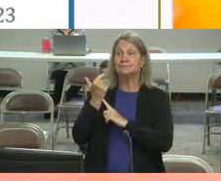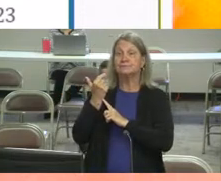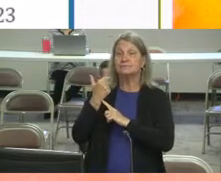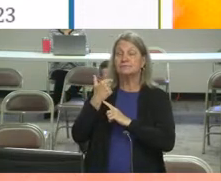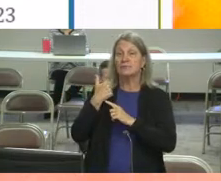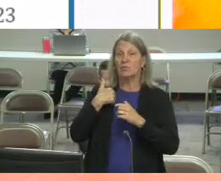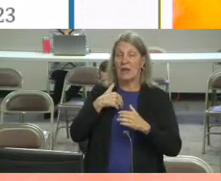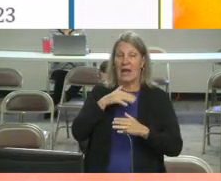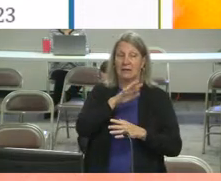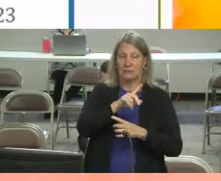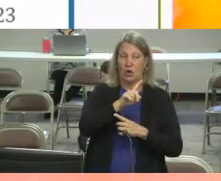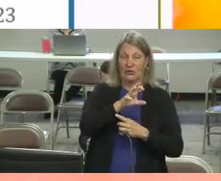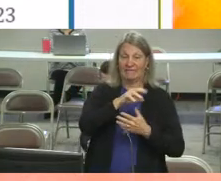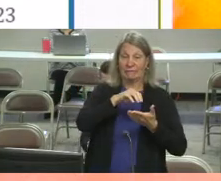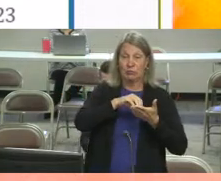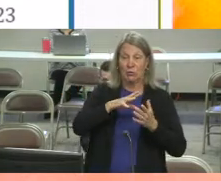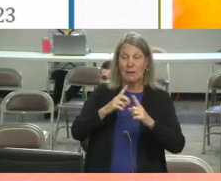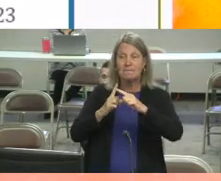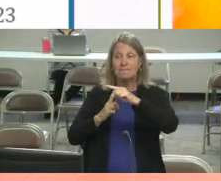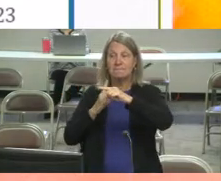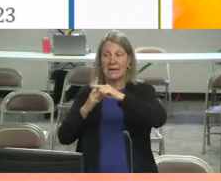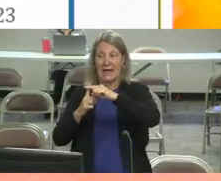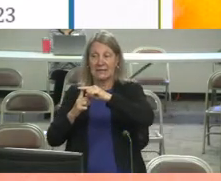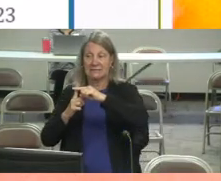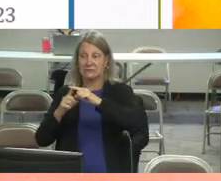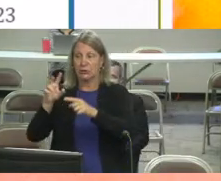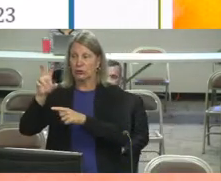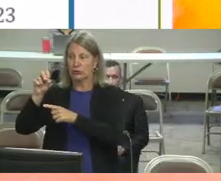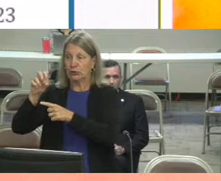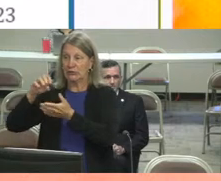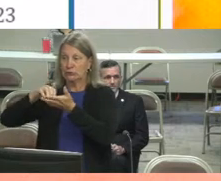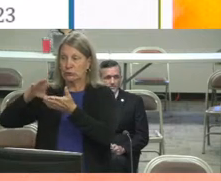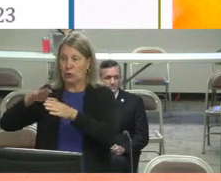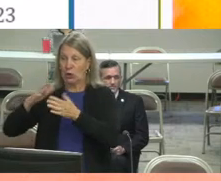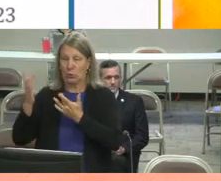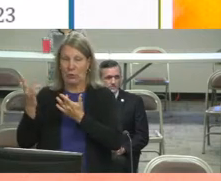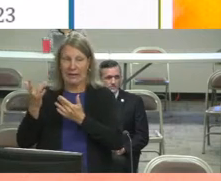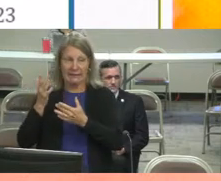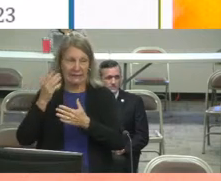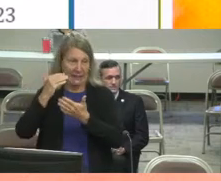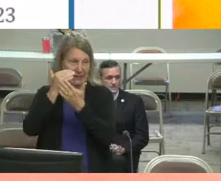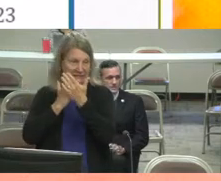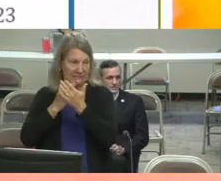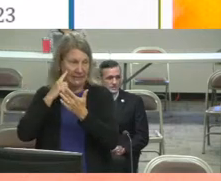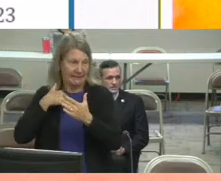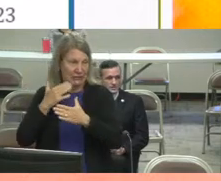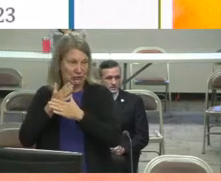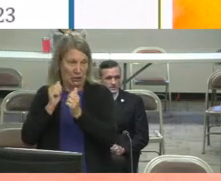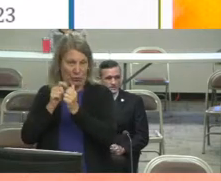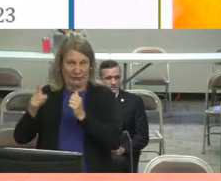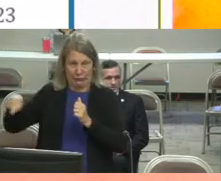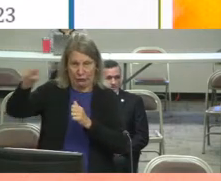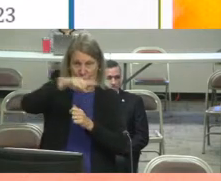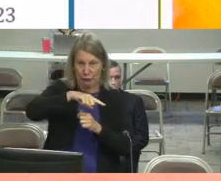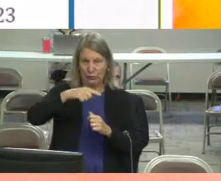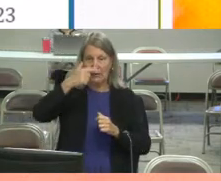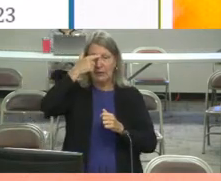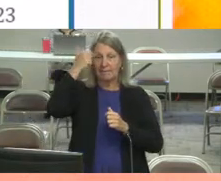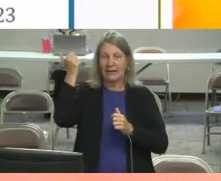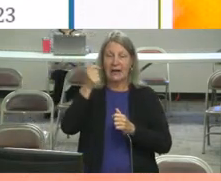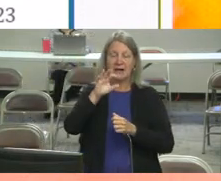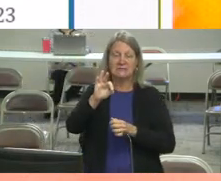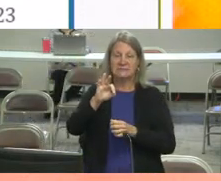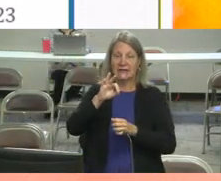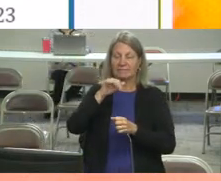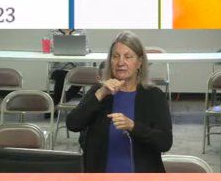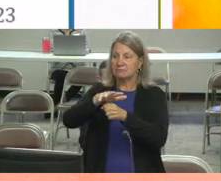155. uh last year we had about 150 students Plus 30 students who were on a waiting list as I